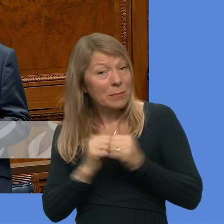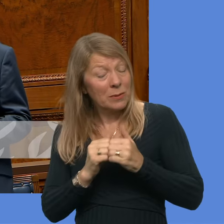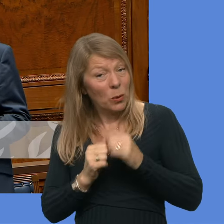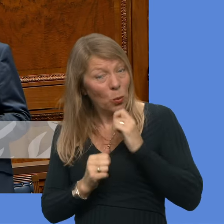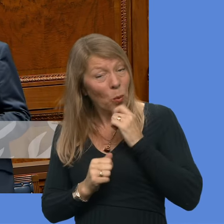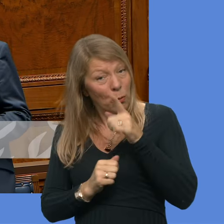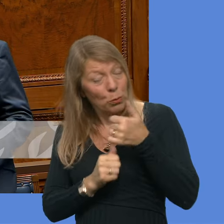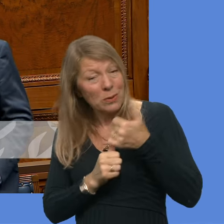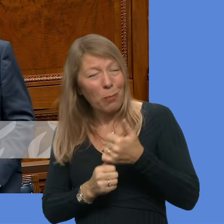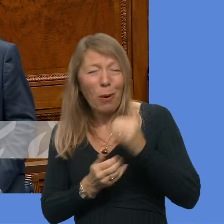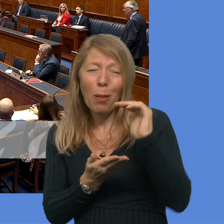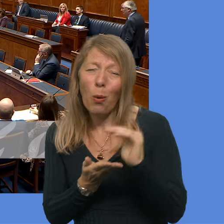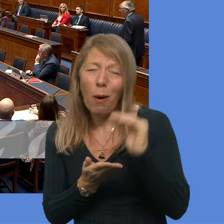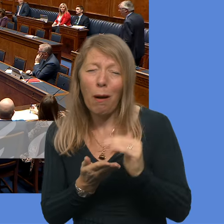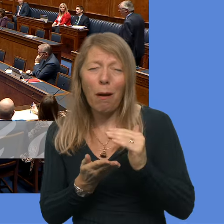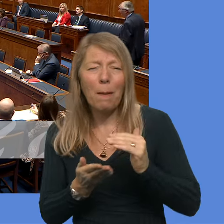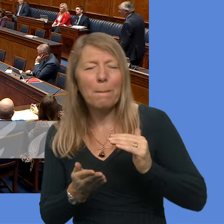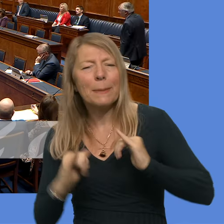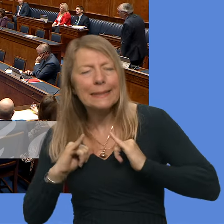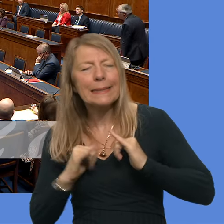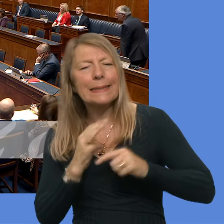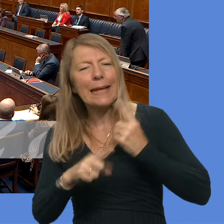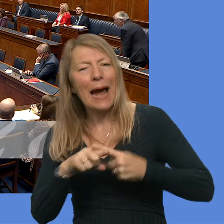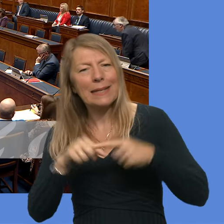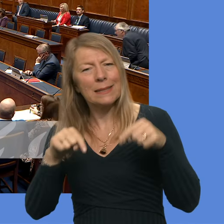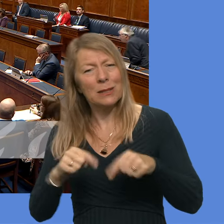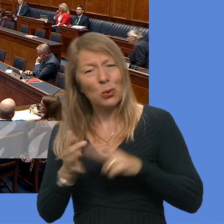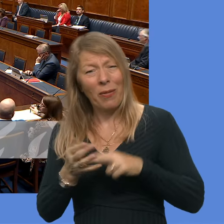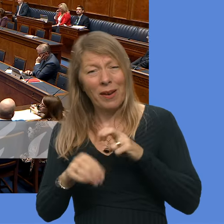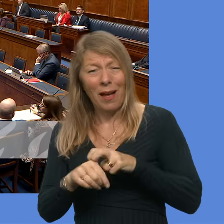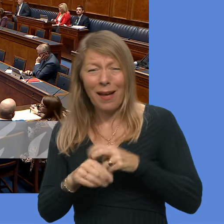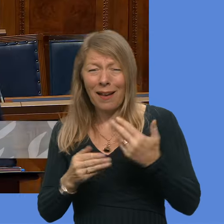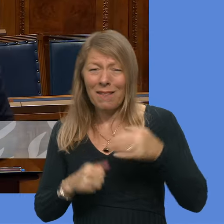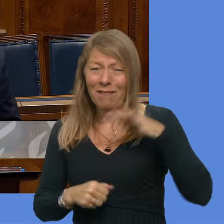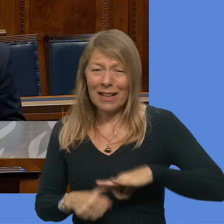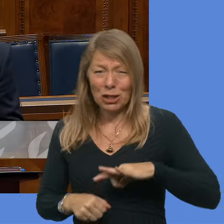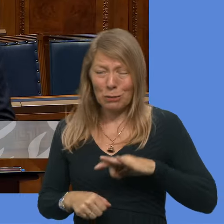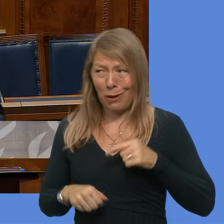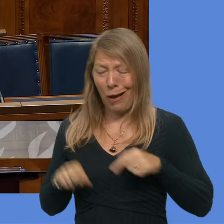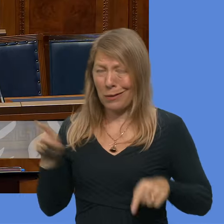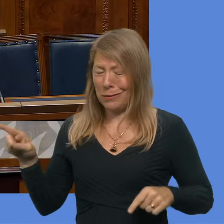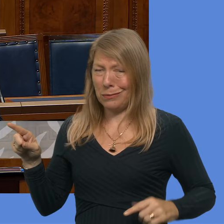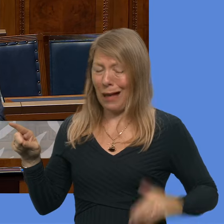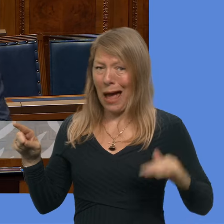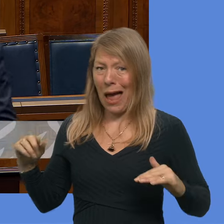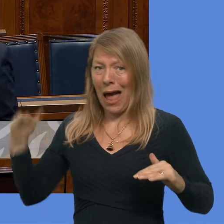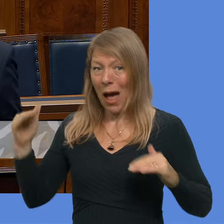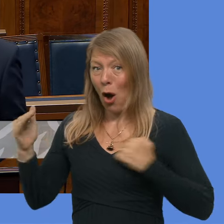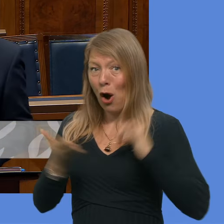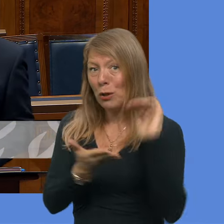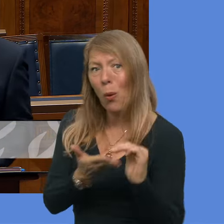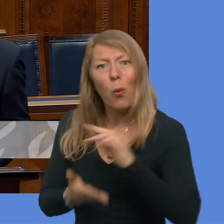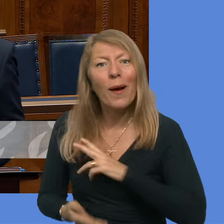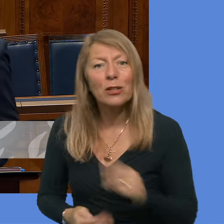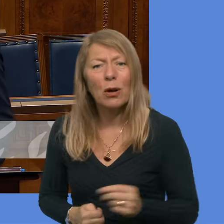would give businesses a huge advantage here compared to those in ROI and GB? Minister. Well, I don't actually believe that we